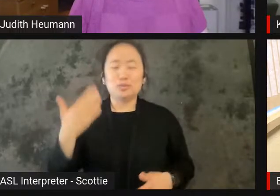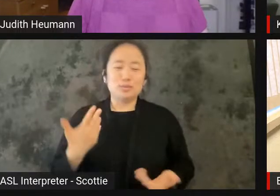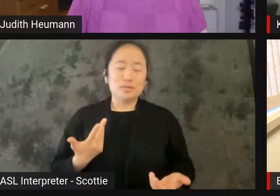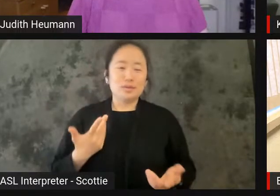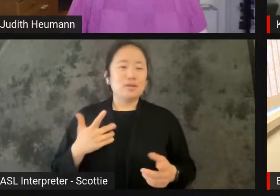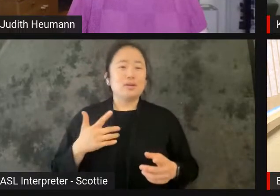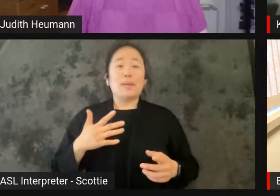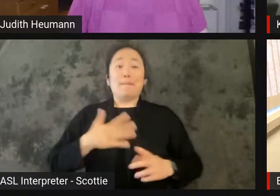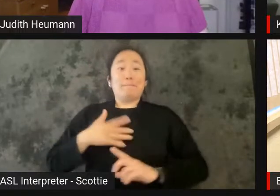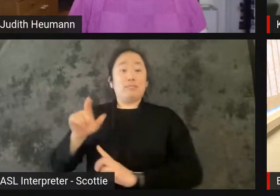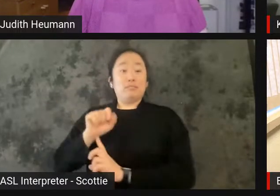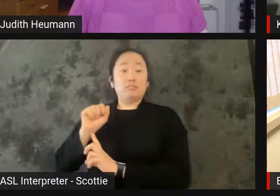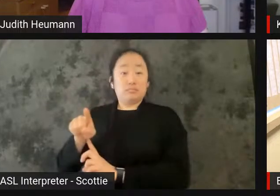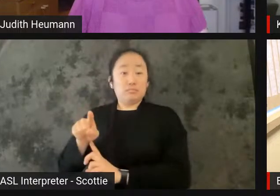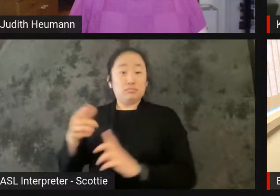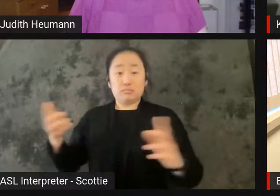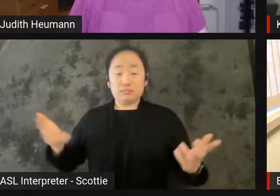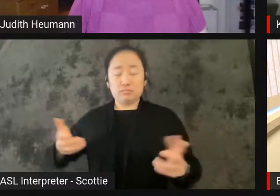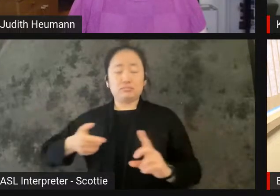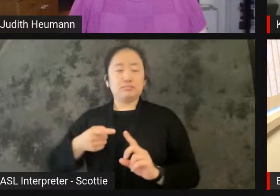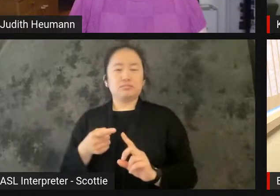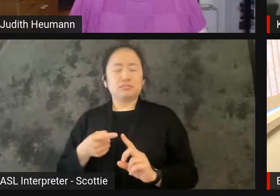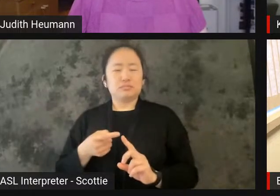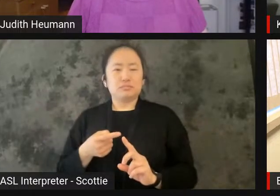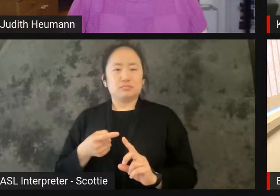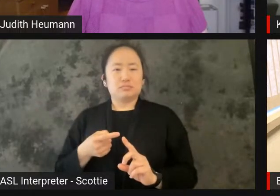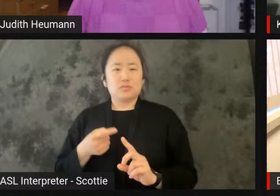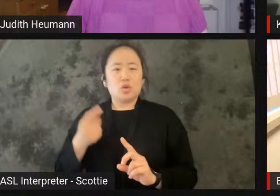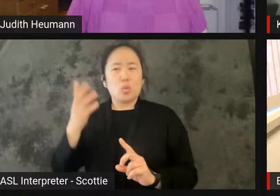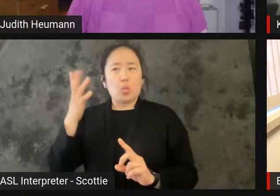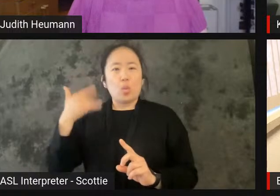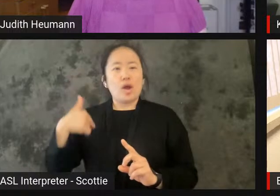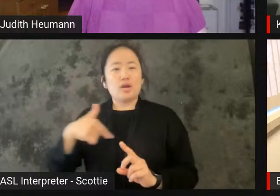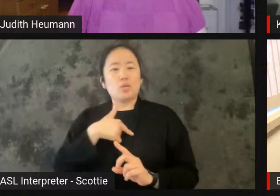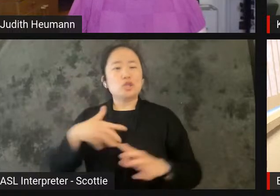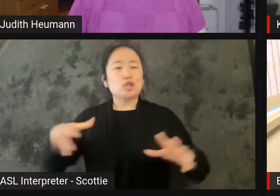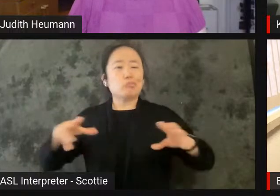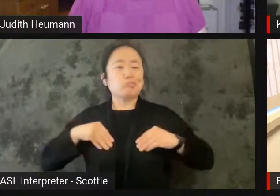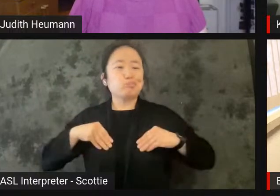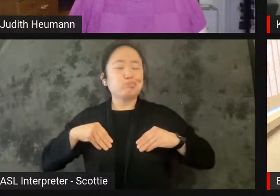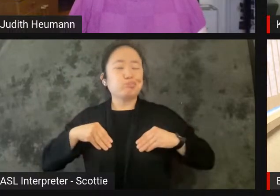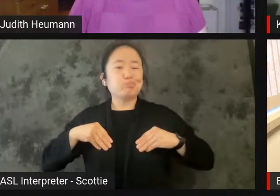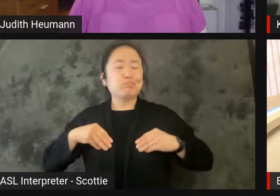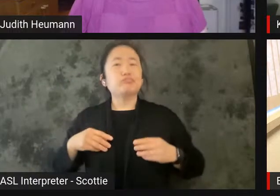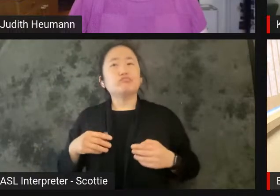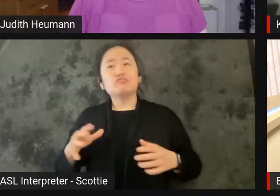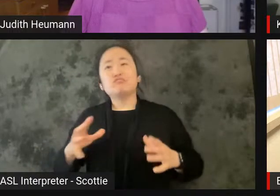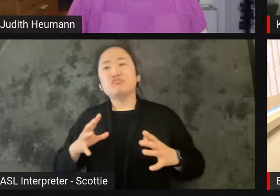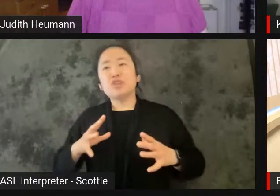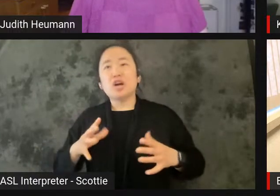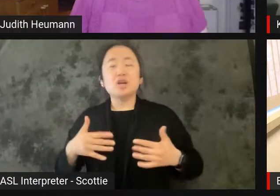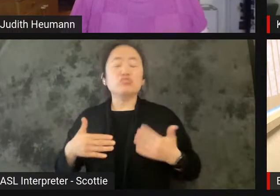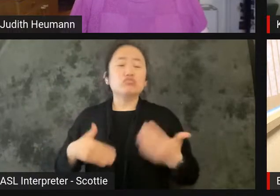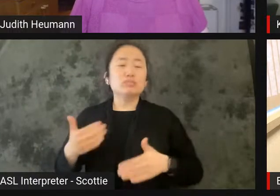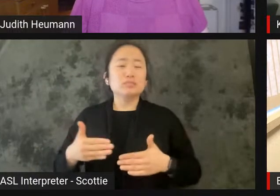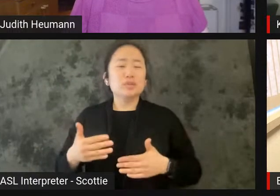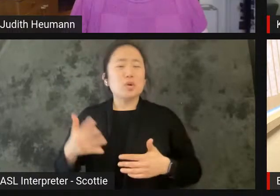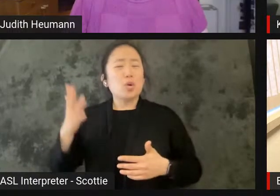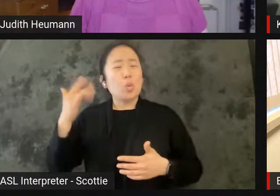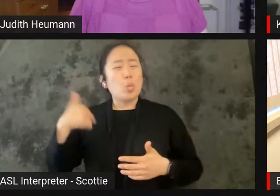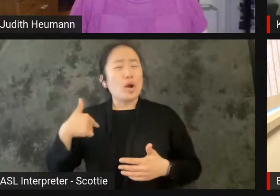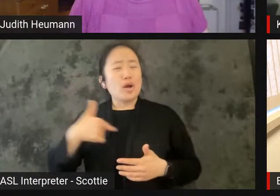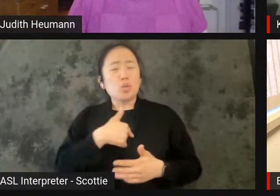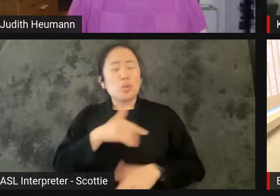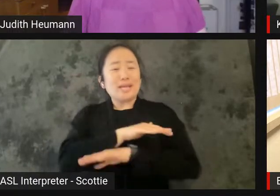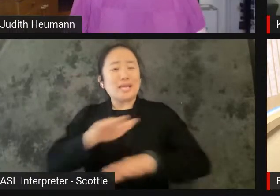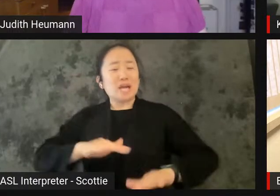is, why are we not doing more to really help educate people? I mean, I think we look